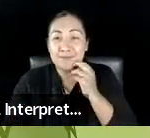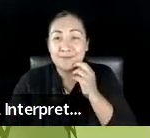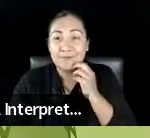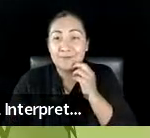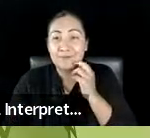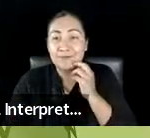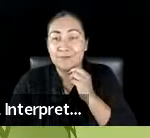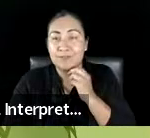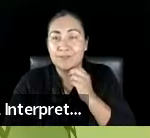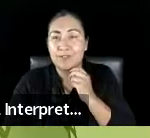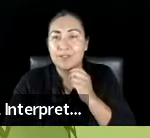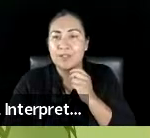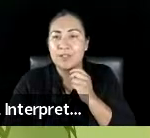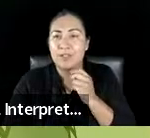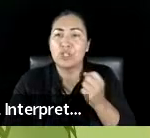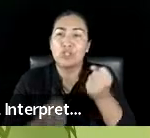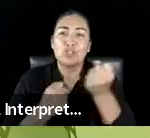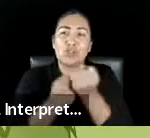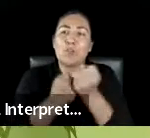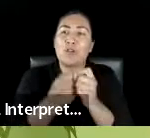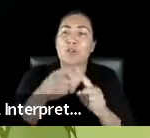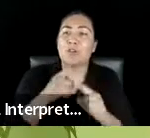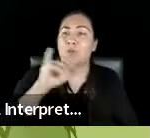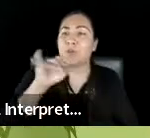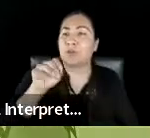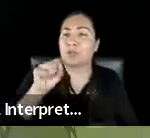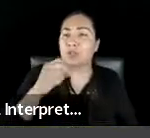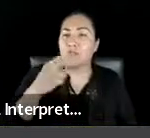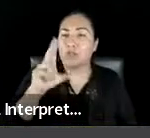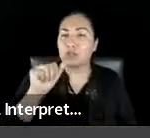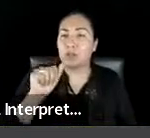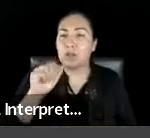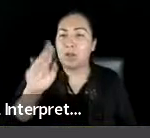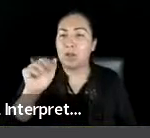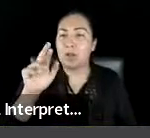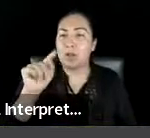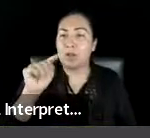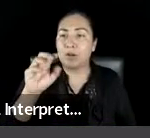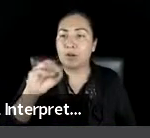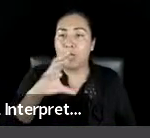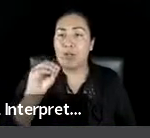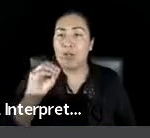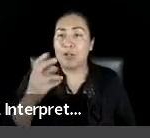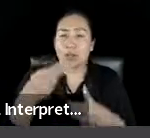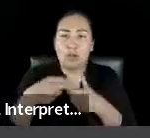from advisor Joshua Bartel. And joining me on stage is Luke Jones.